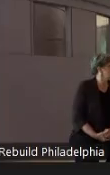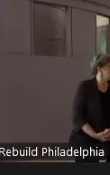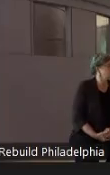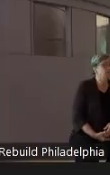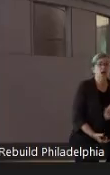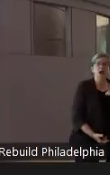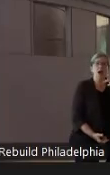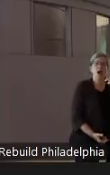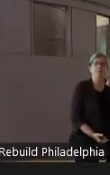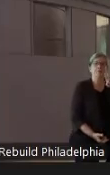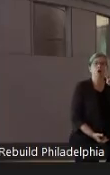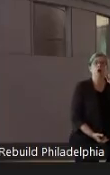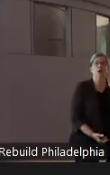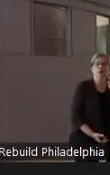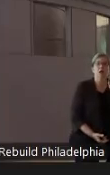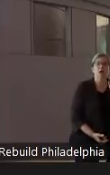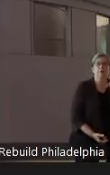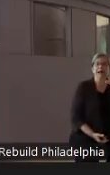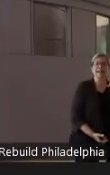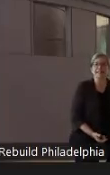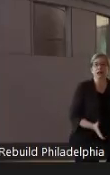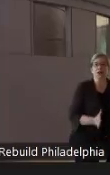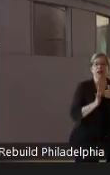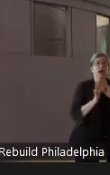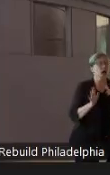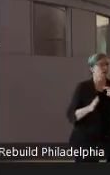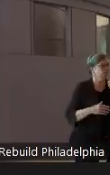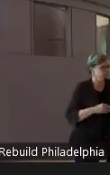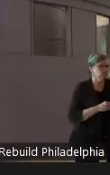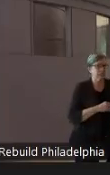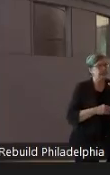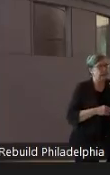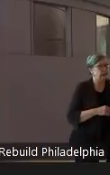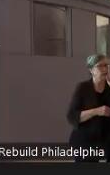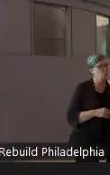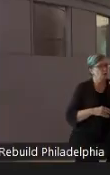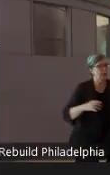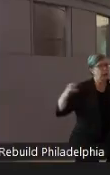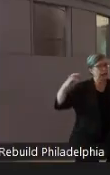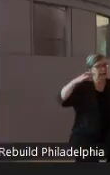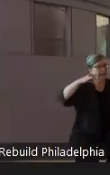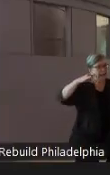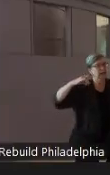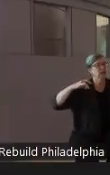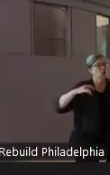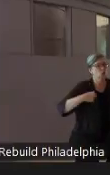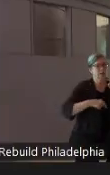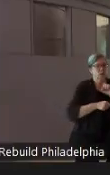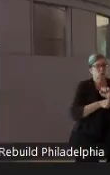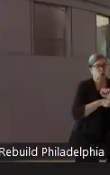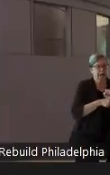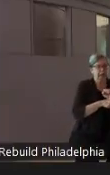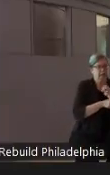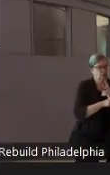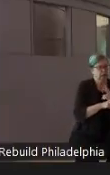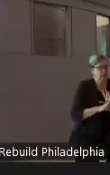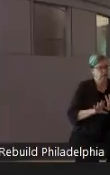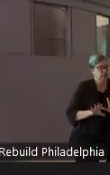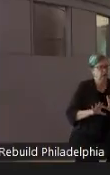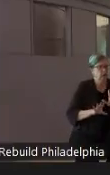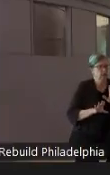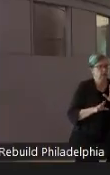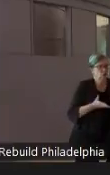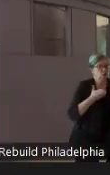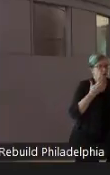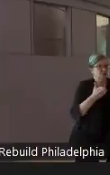This is Aparna Palantino again. So I do want to assure you there will be lighting around the site. We've been working carefully to not